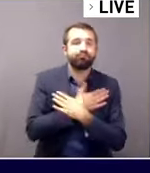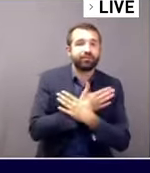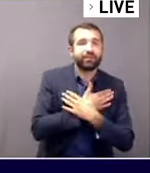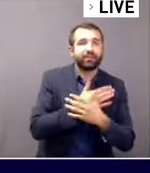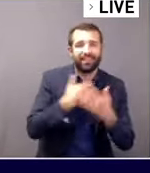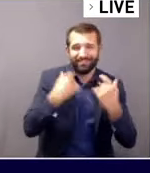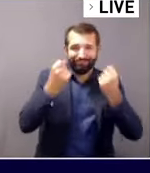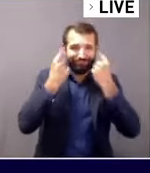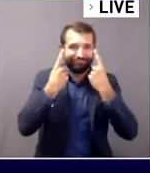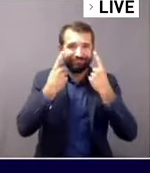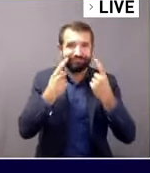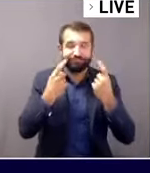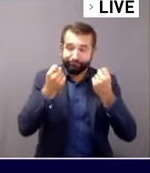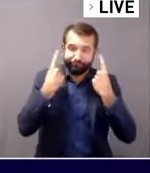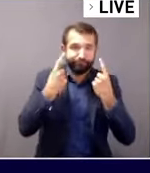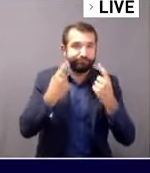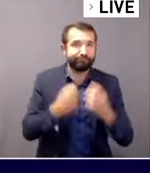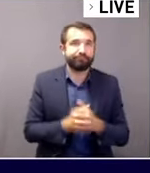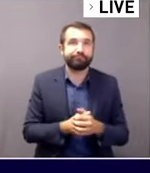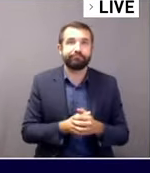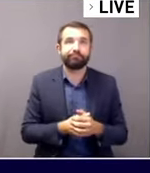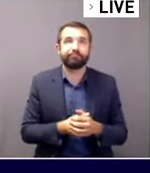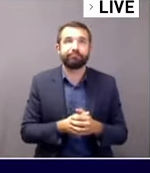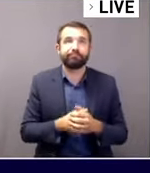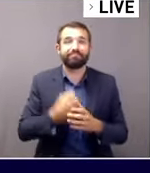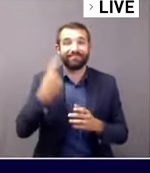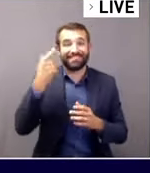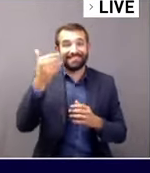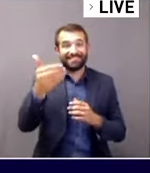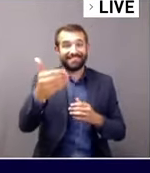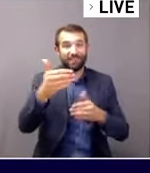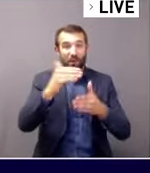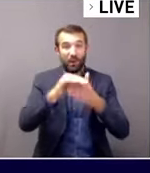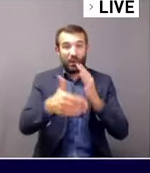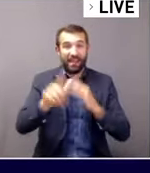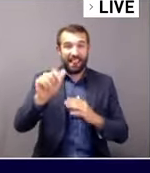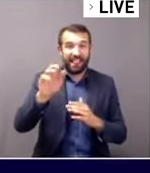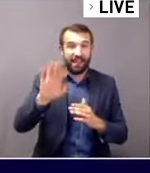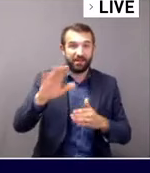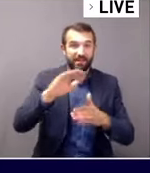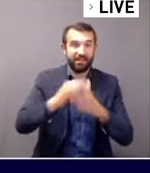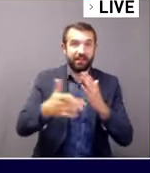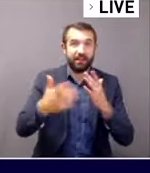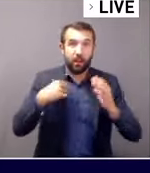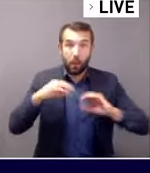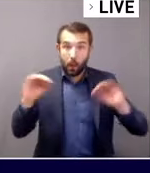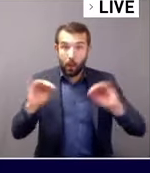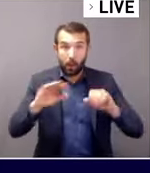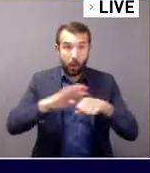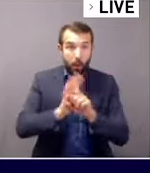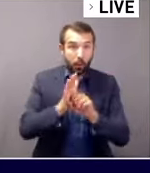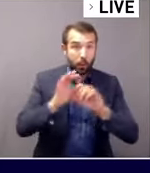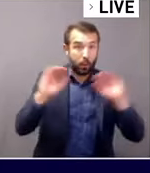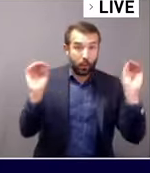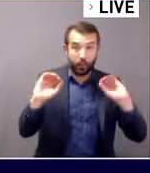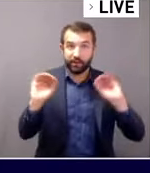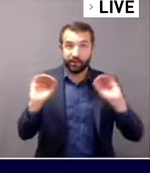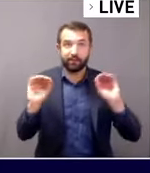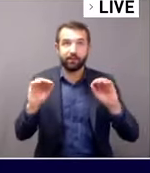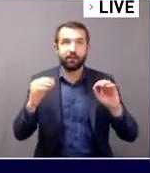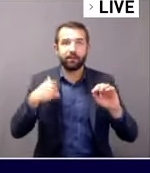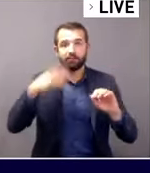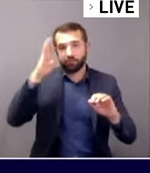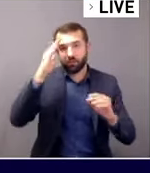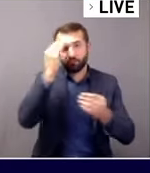Now, coming into a weekend like Labor Day in a non-COVID era, my normal message to everybody would be to